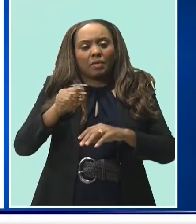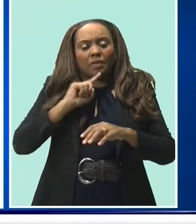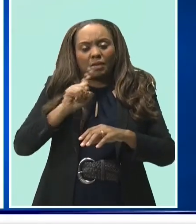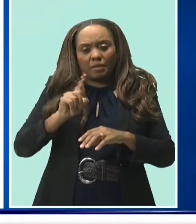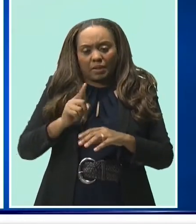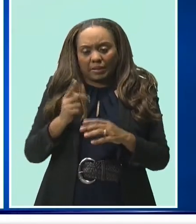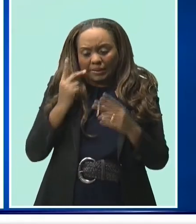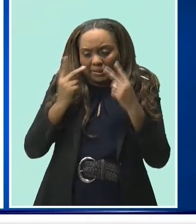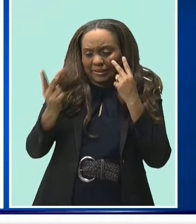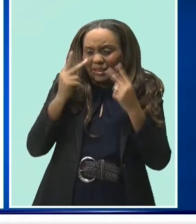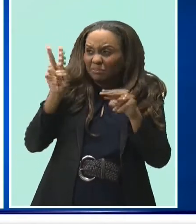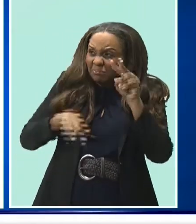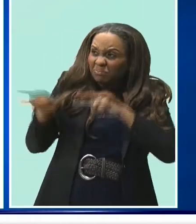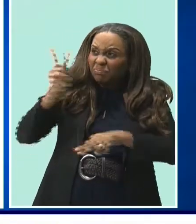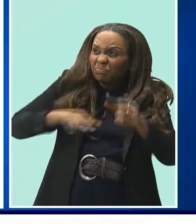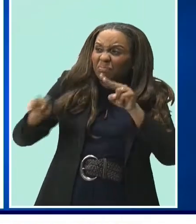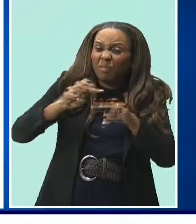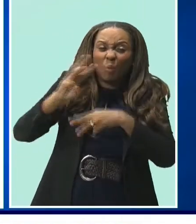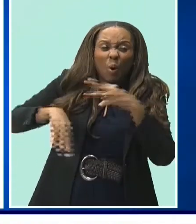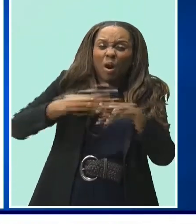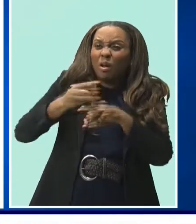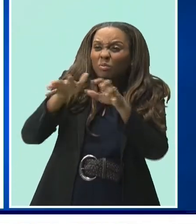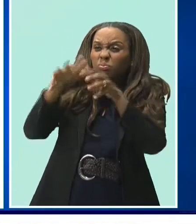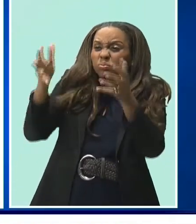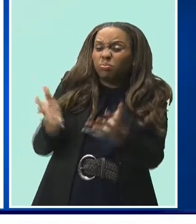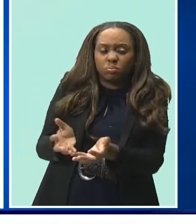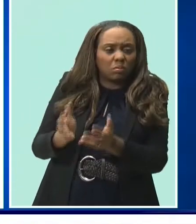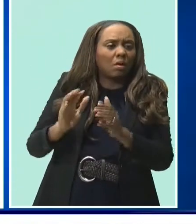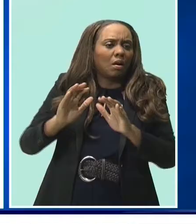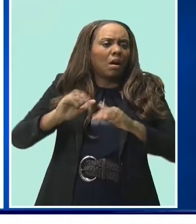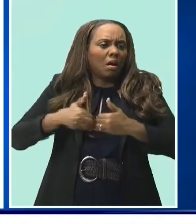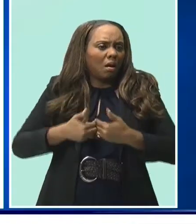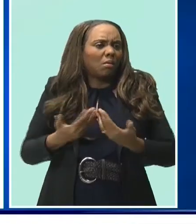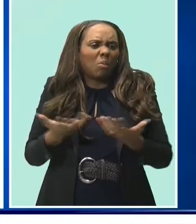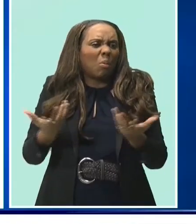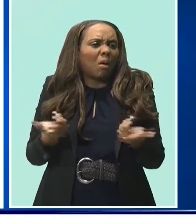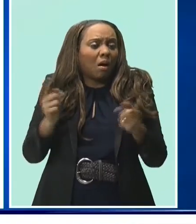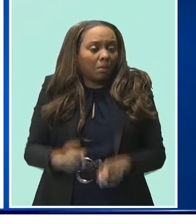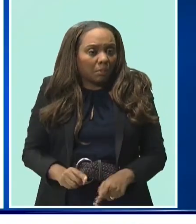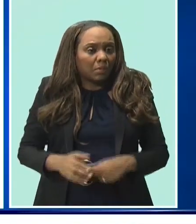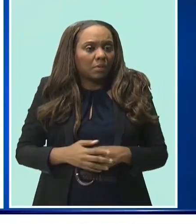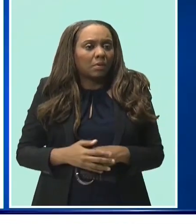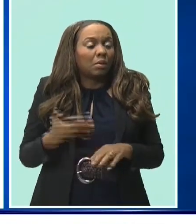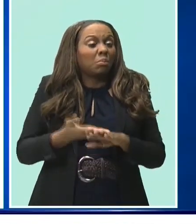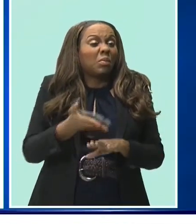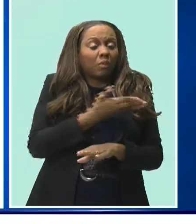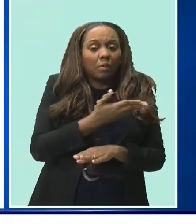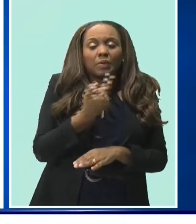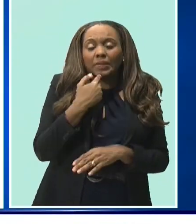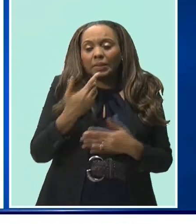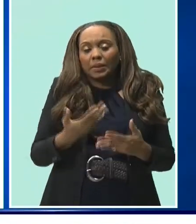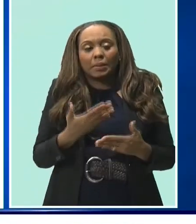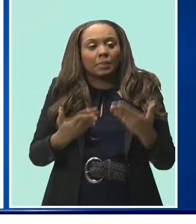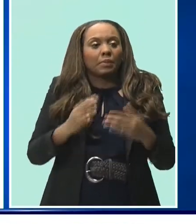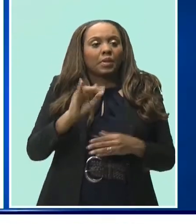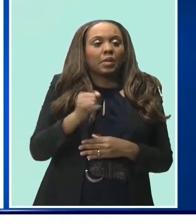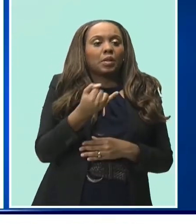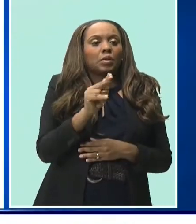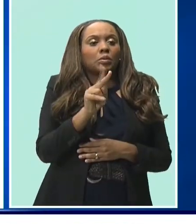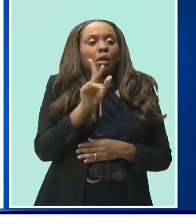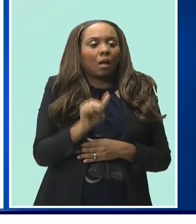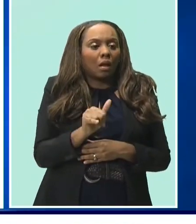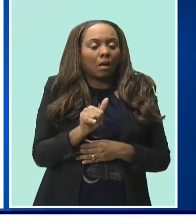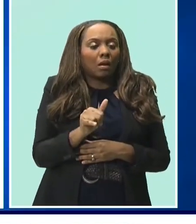shifting lines as things occur as it relates to shipping. So I would say originally we were saying early July